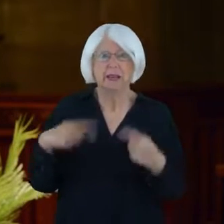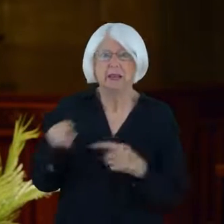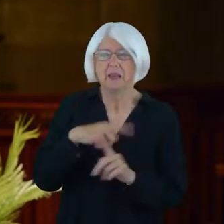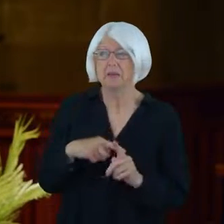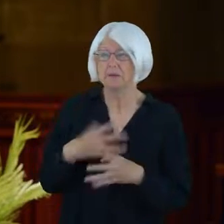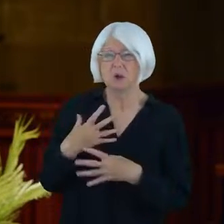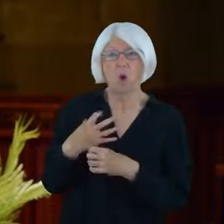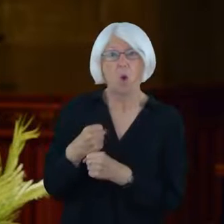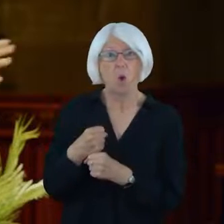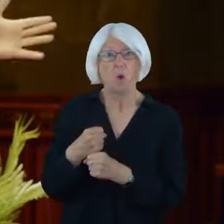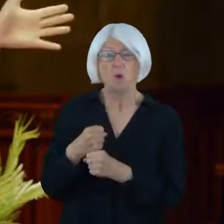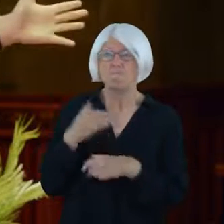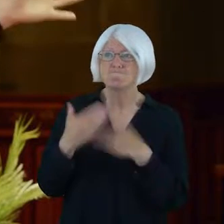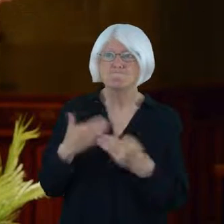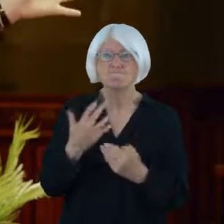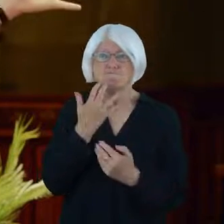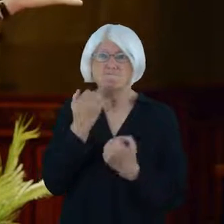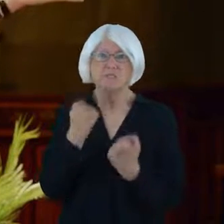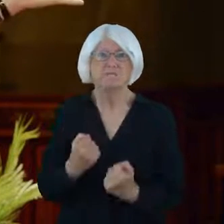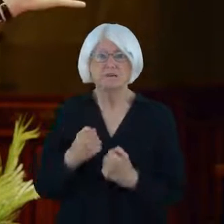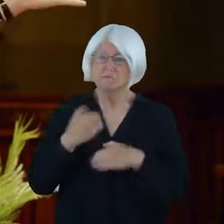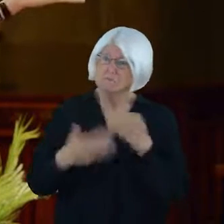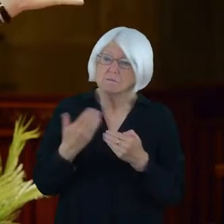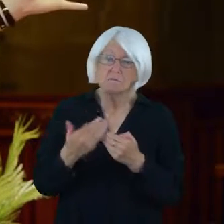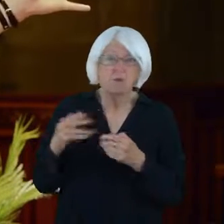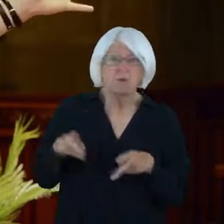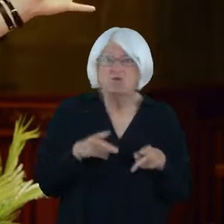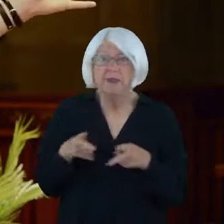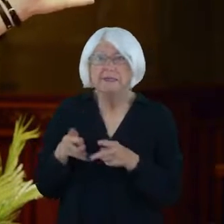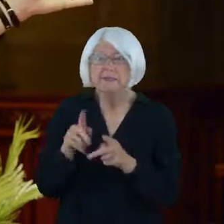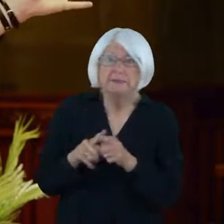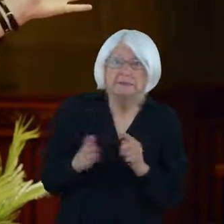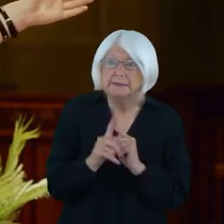they say. Let us run with perseverance the race marked out for us.